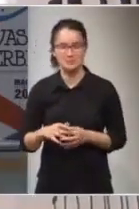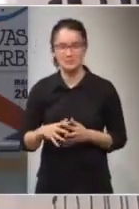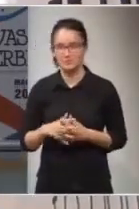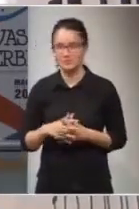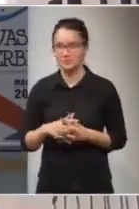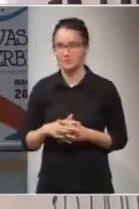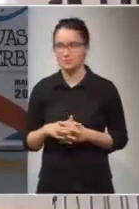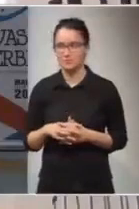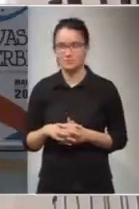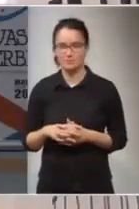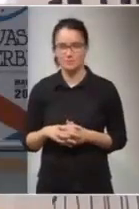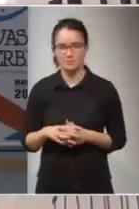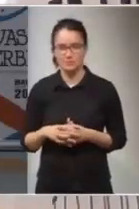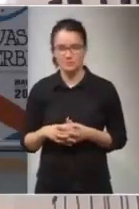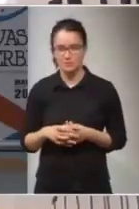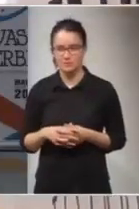Sí.